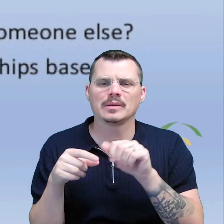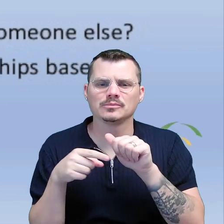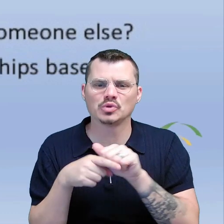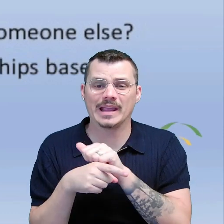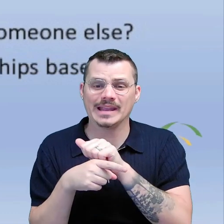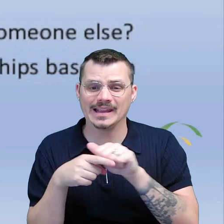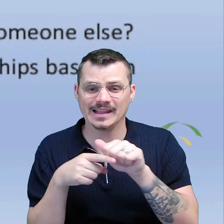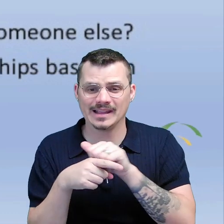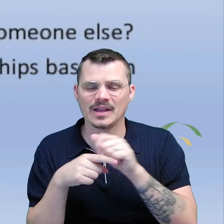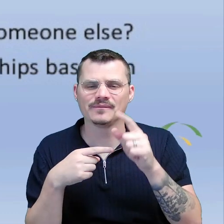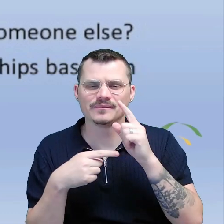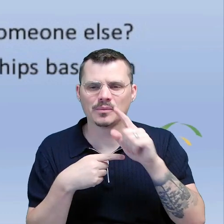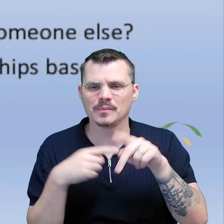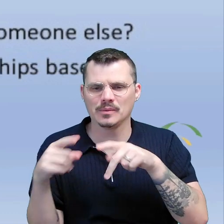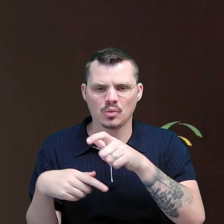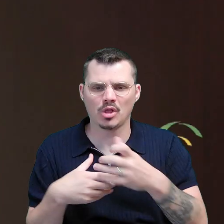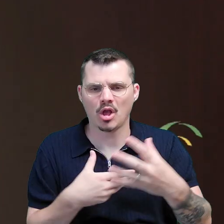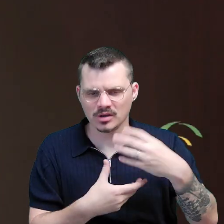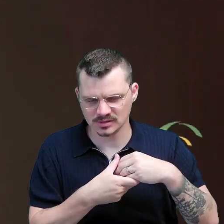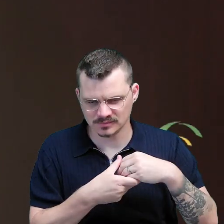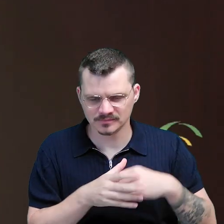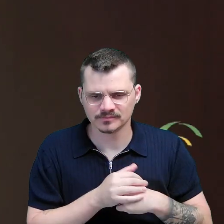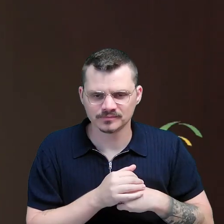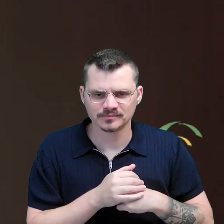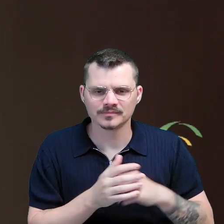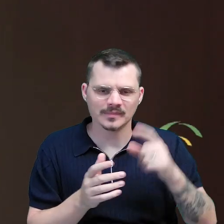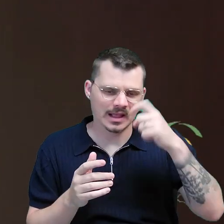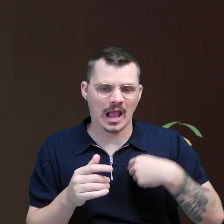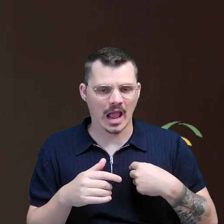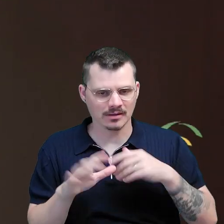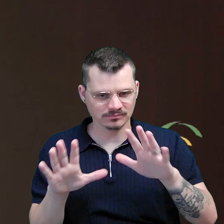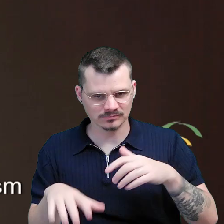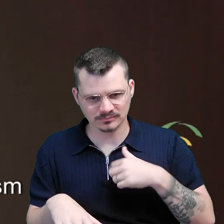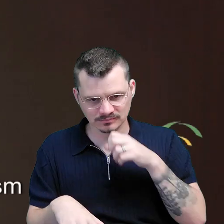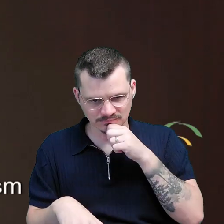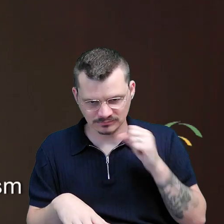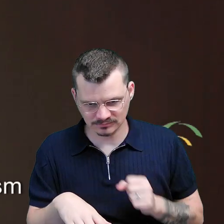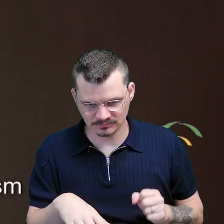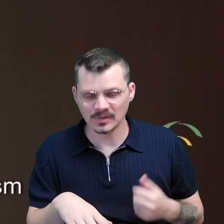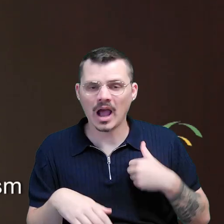with autism. Now, because I'm an antique,